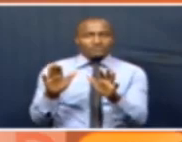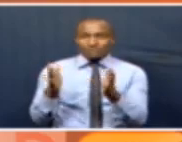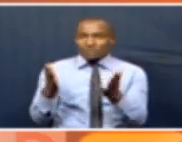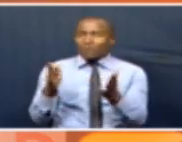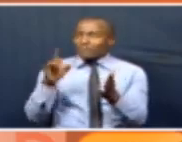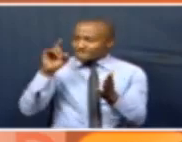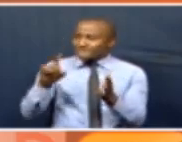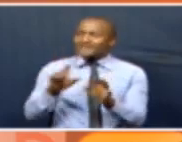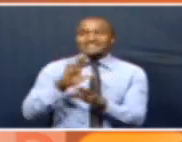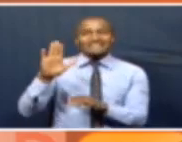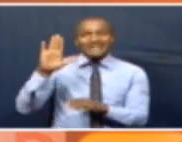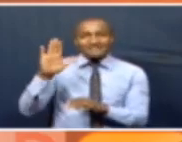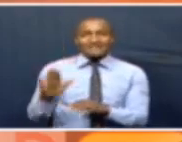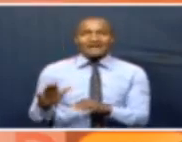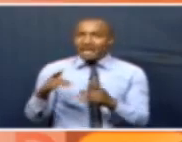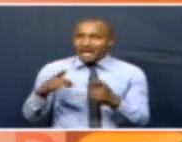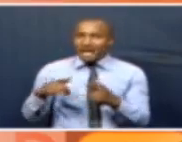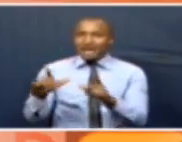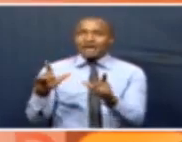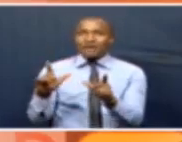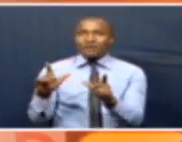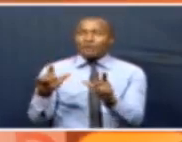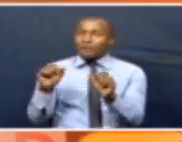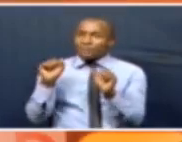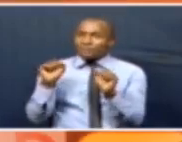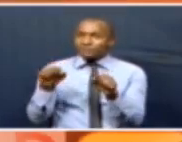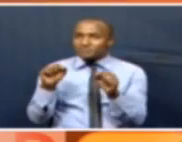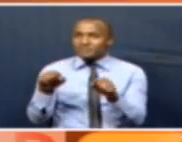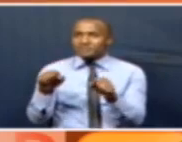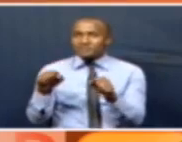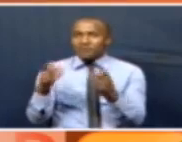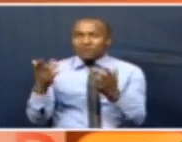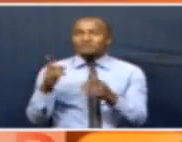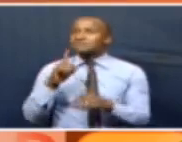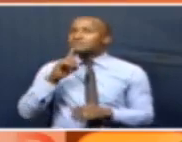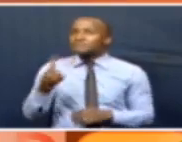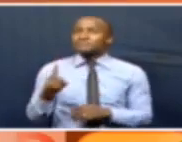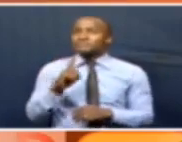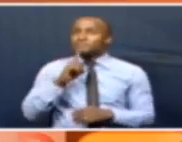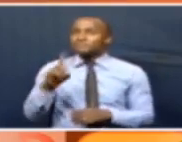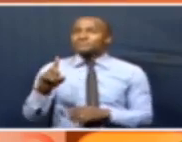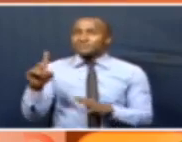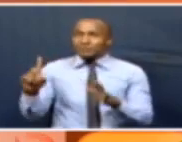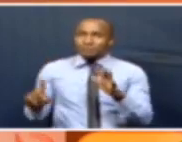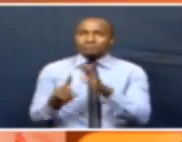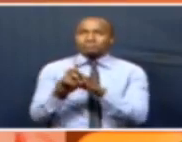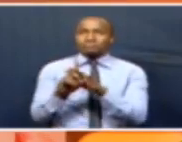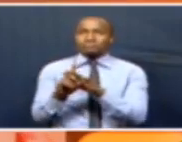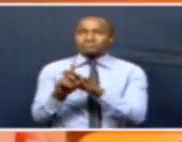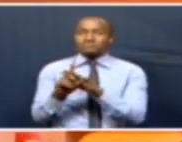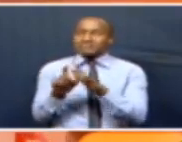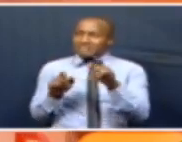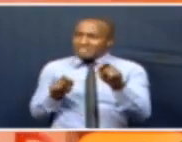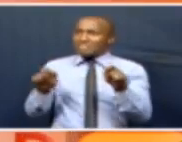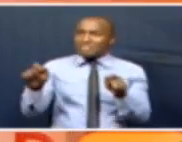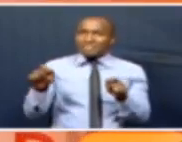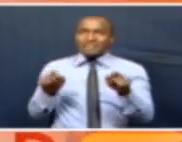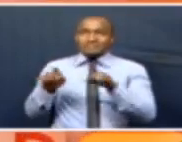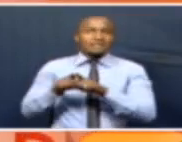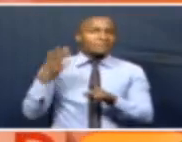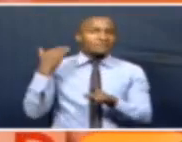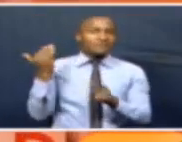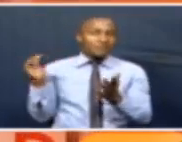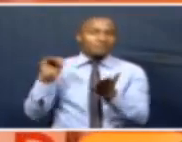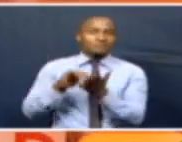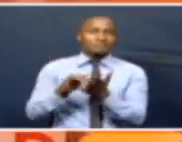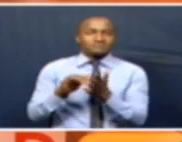allow any possibility of dictatorship coming back into Kenya. I